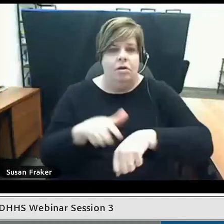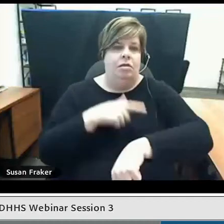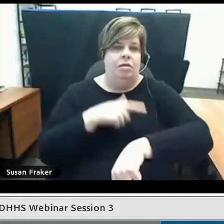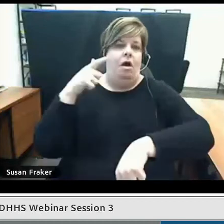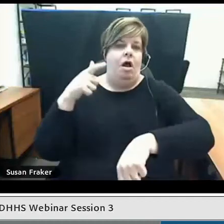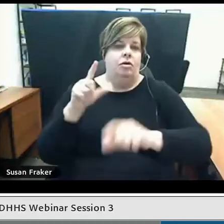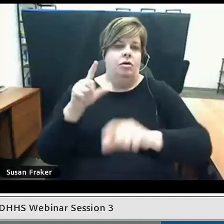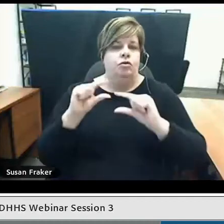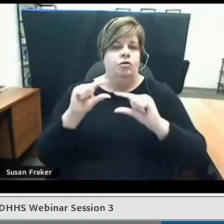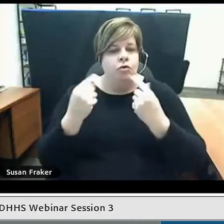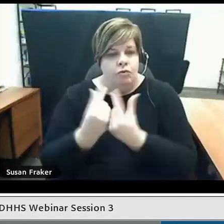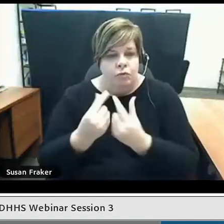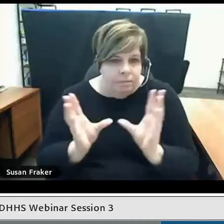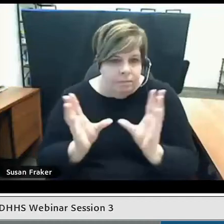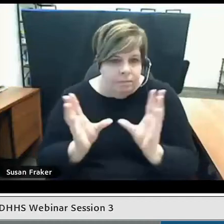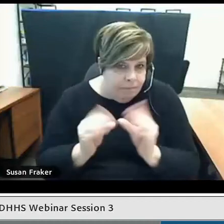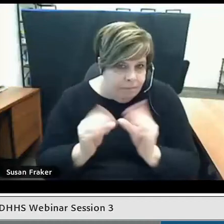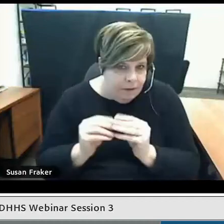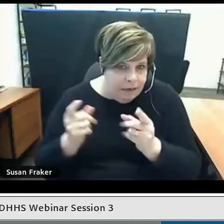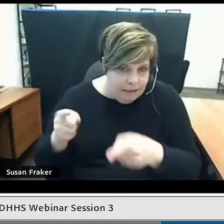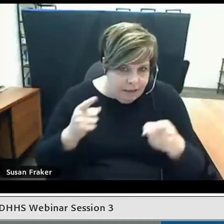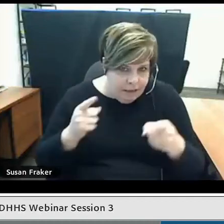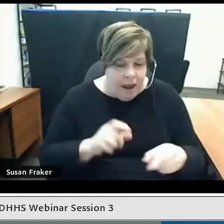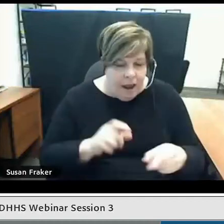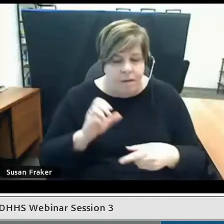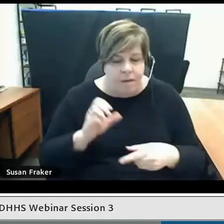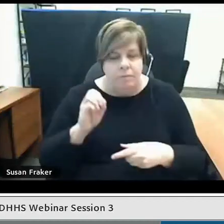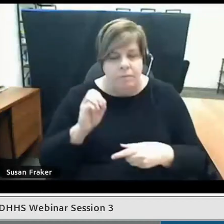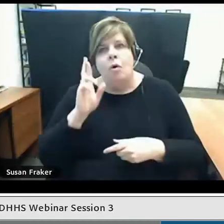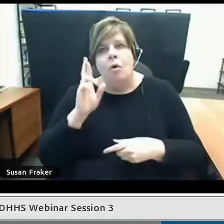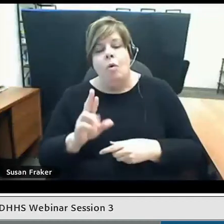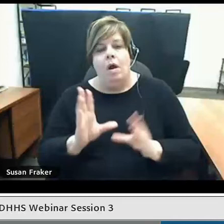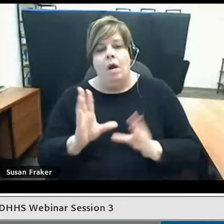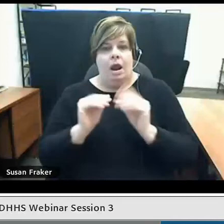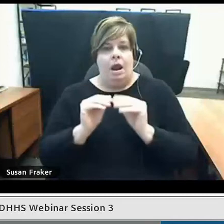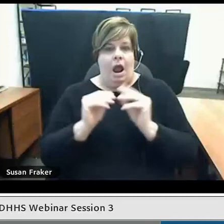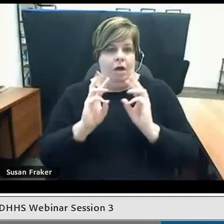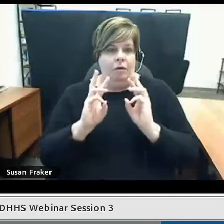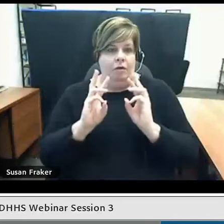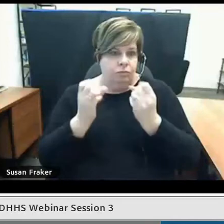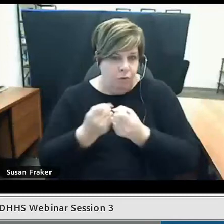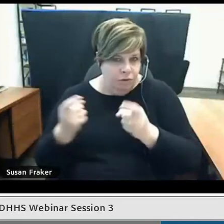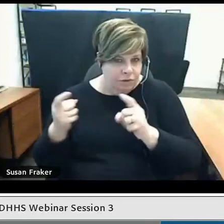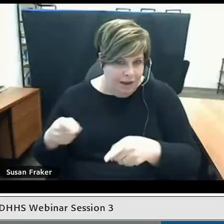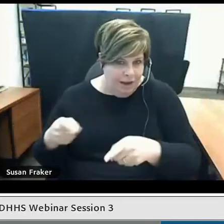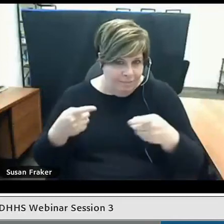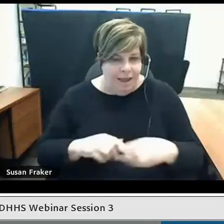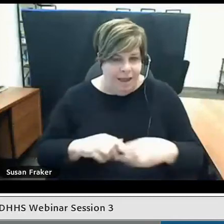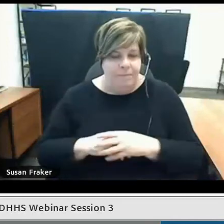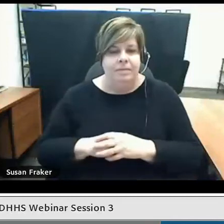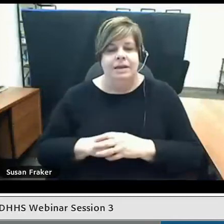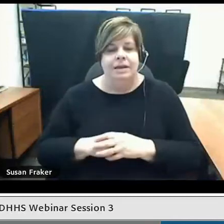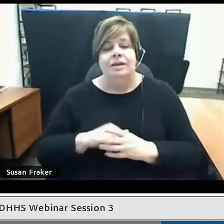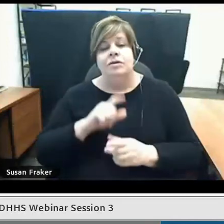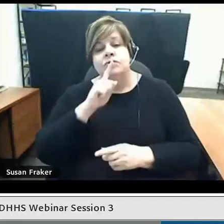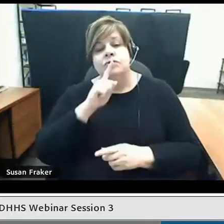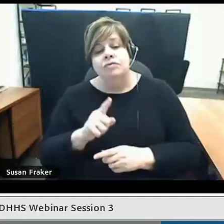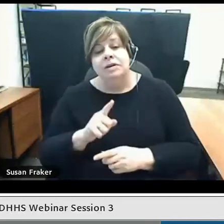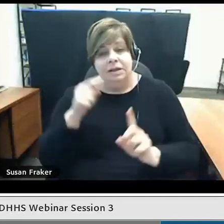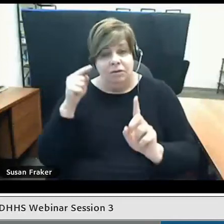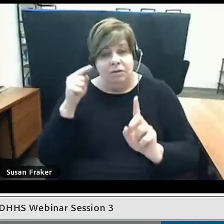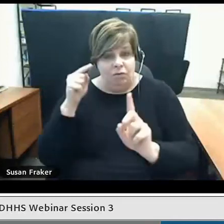group meetings that are happening or a conference seminar that's happening. It's really intended